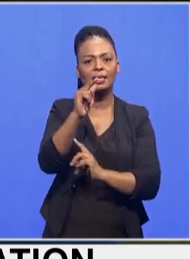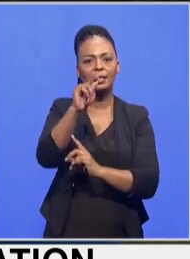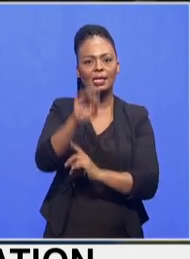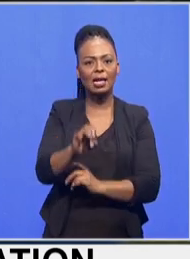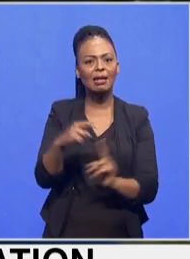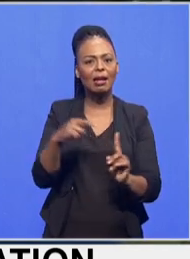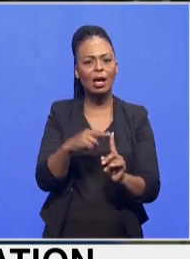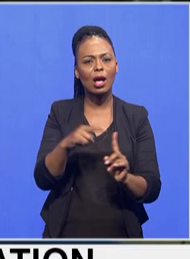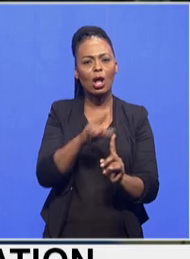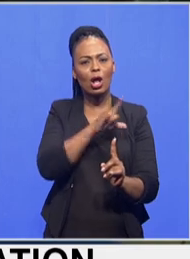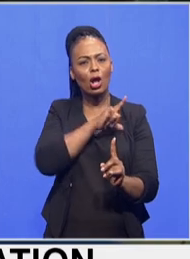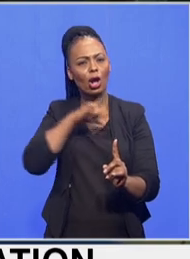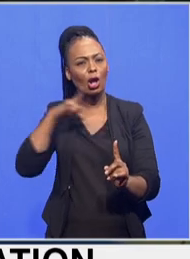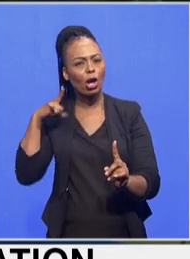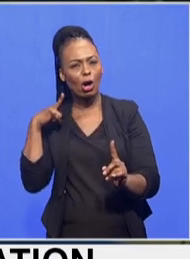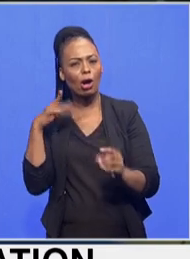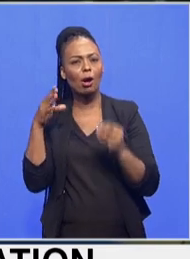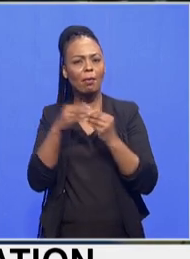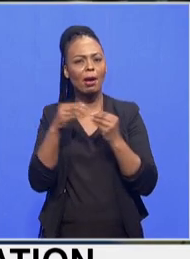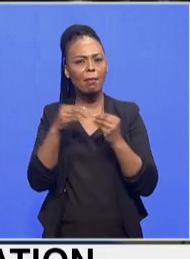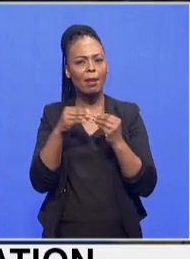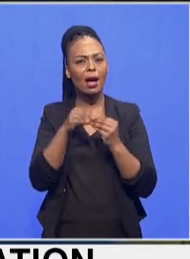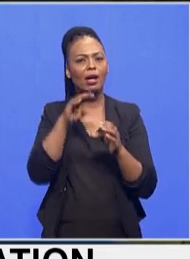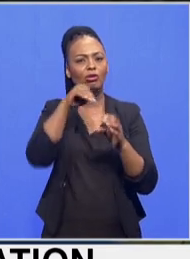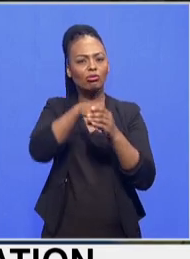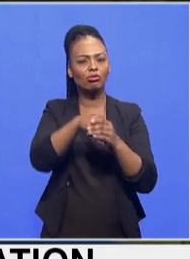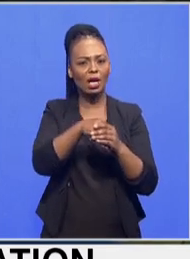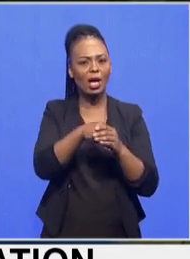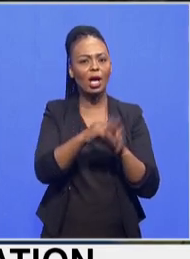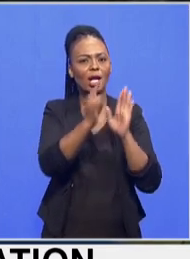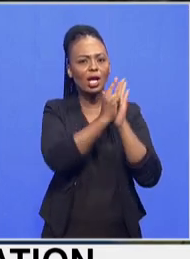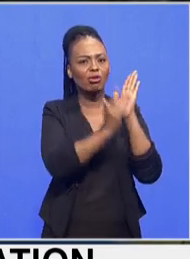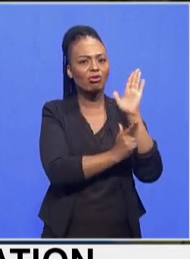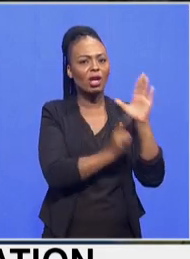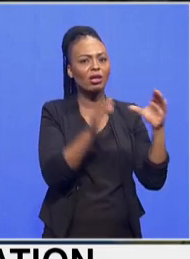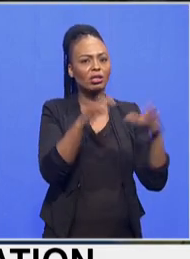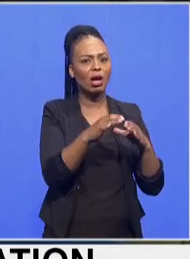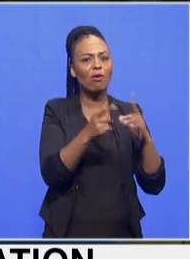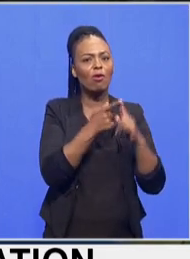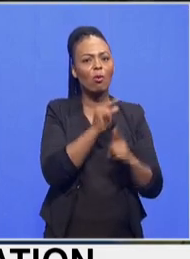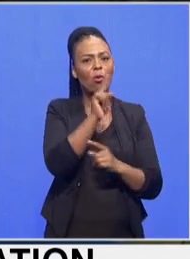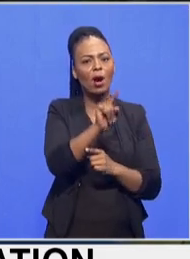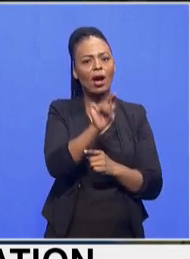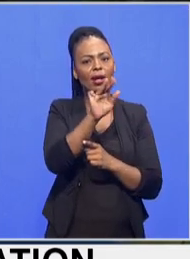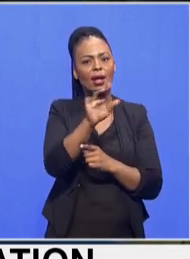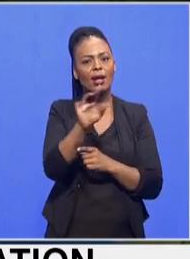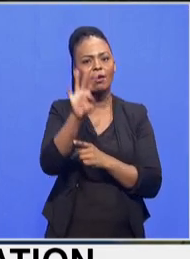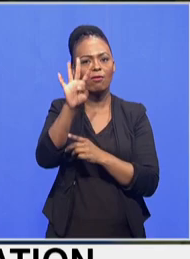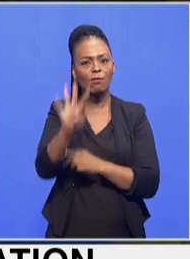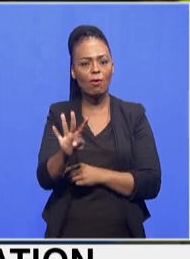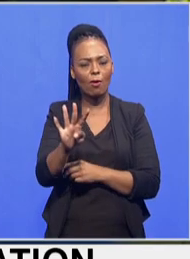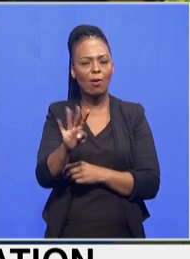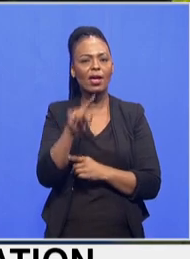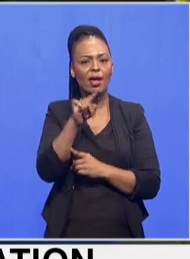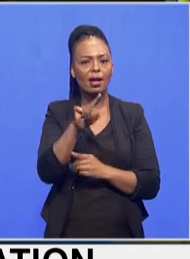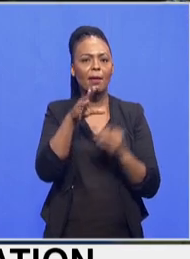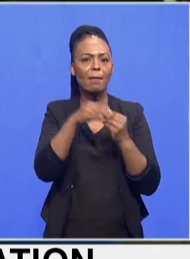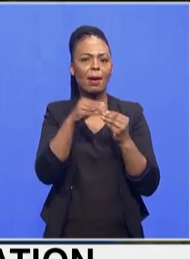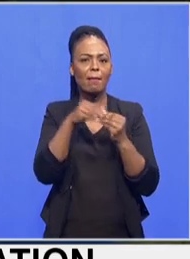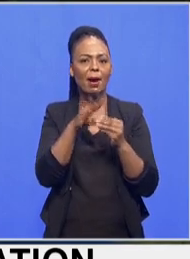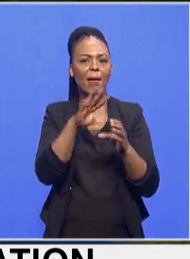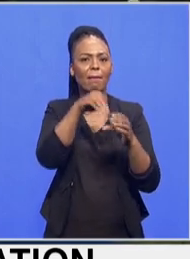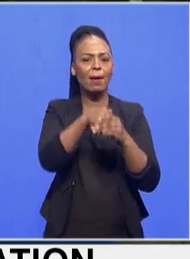longest member of that legislature. Since 1994, he has been that the member of the Free